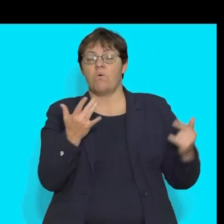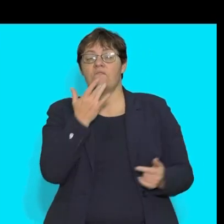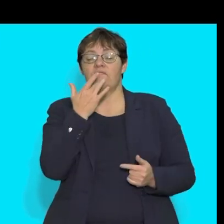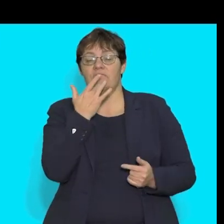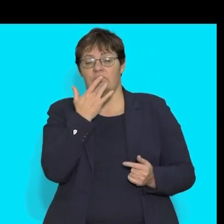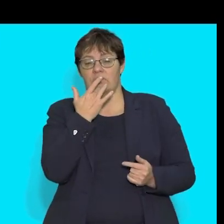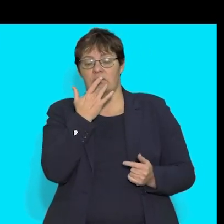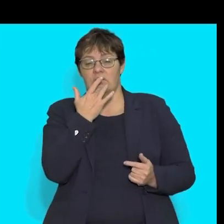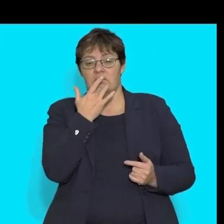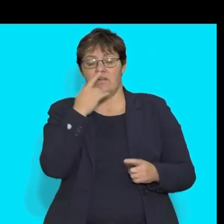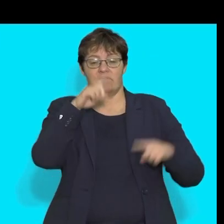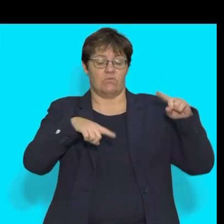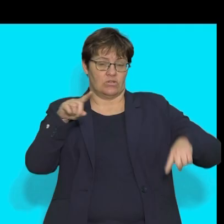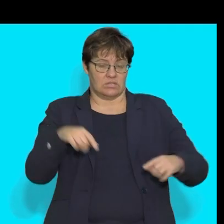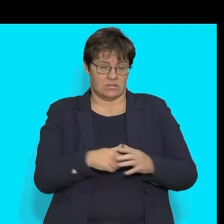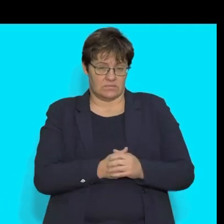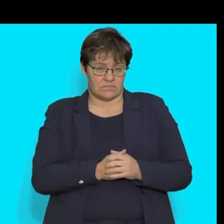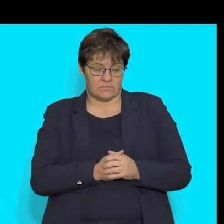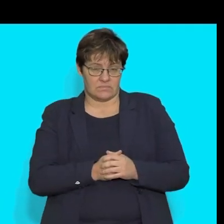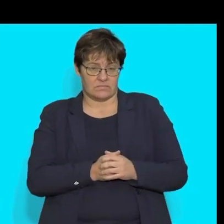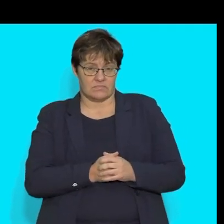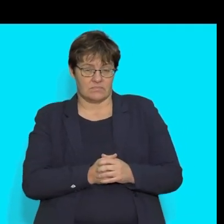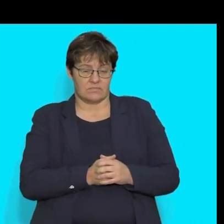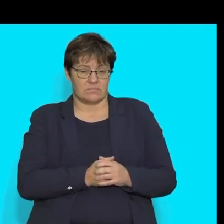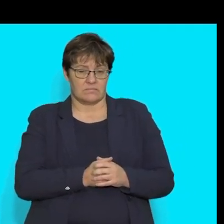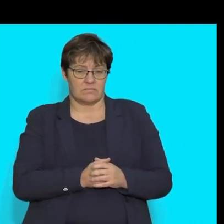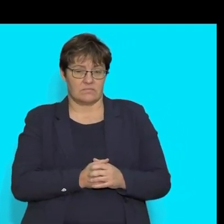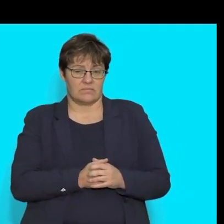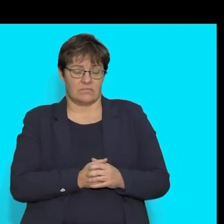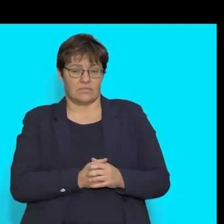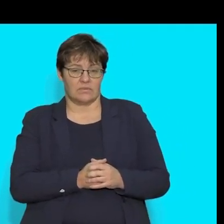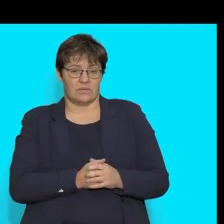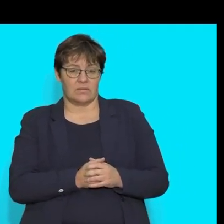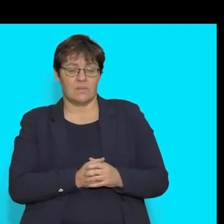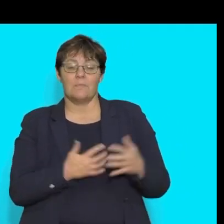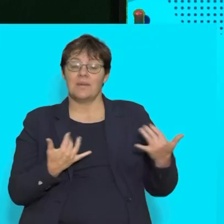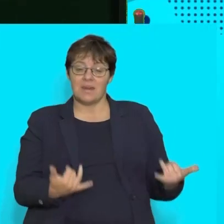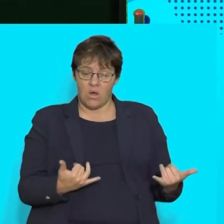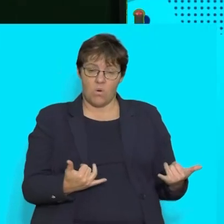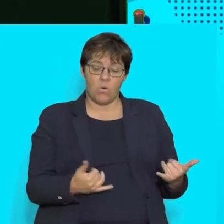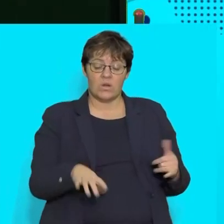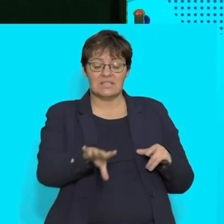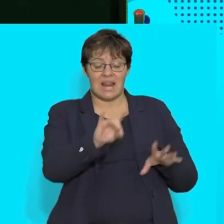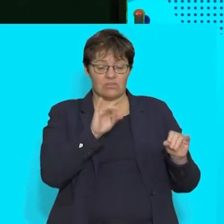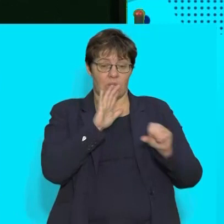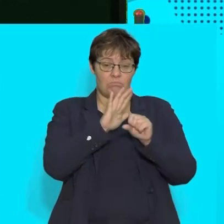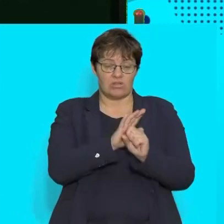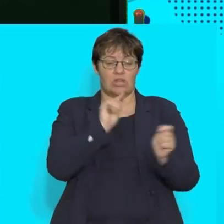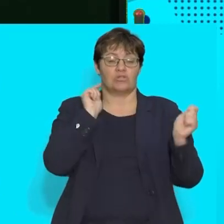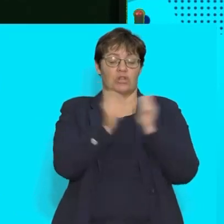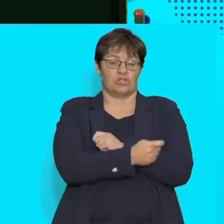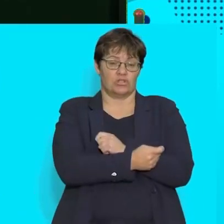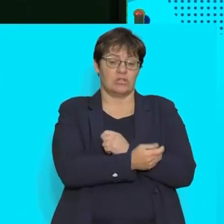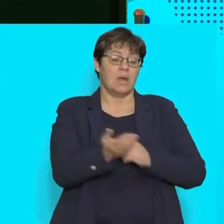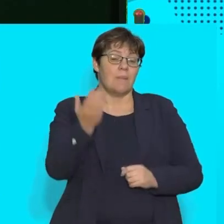more favorable variation? So now, guys, we're talking about a change in the selection pressure.